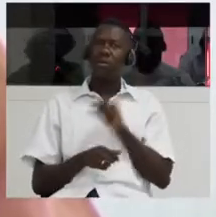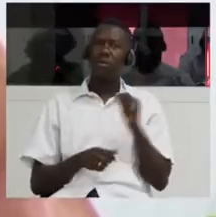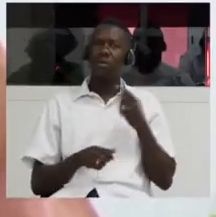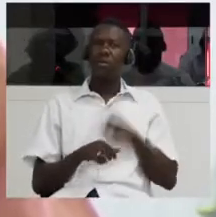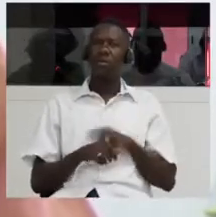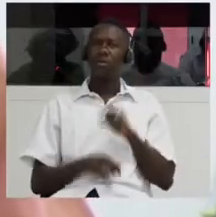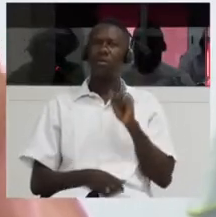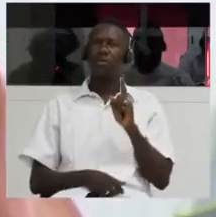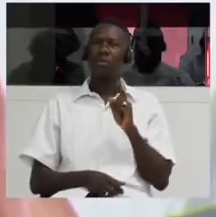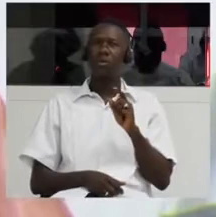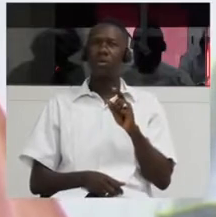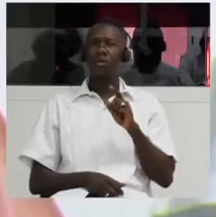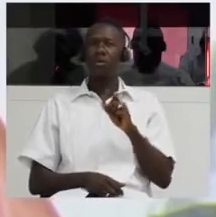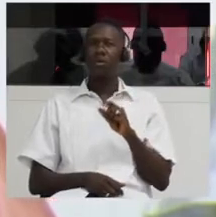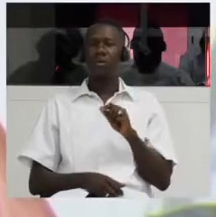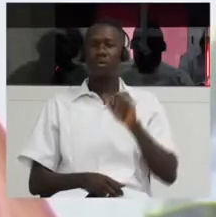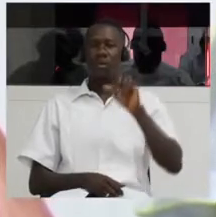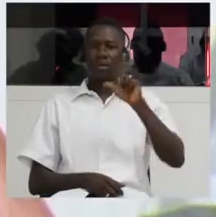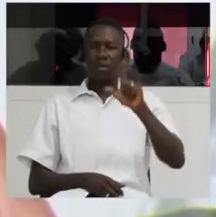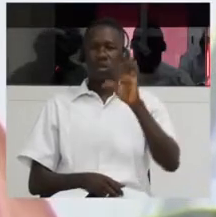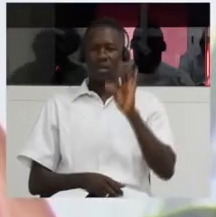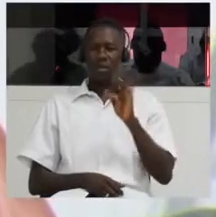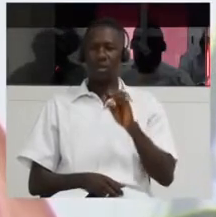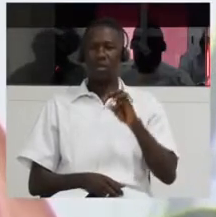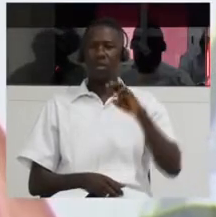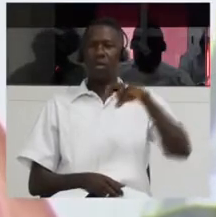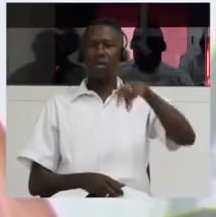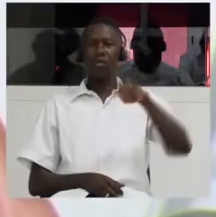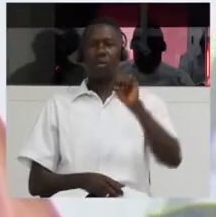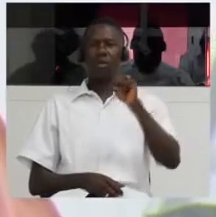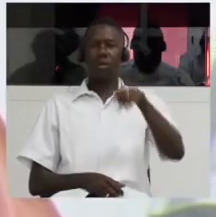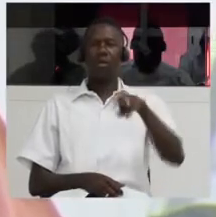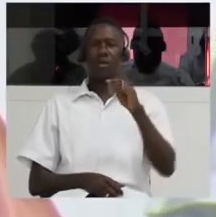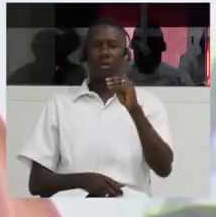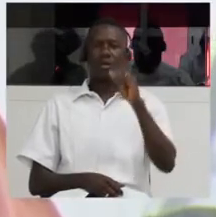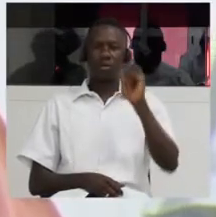one Lieutenant Mende. Papo, they call him Papo.